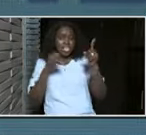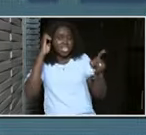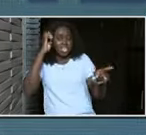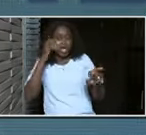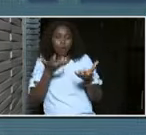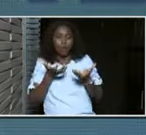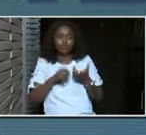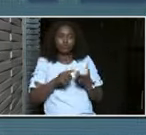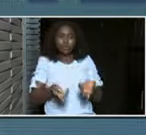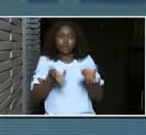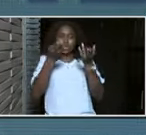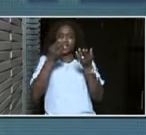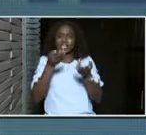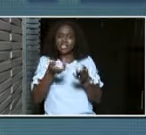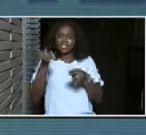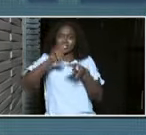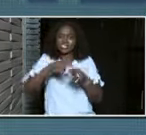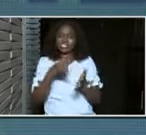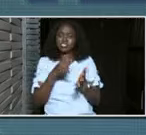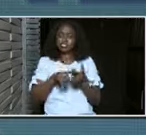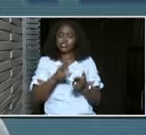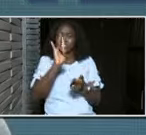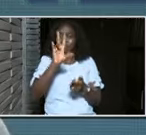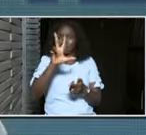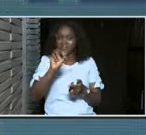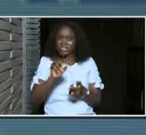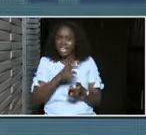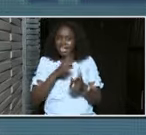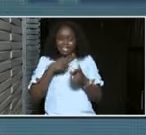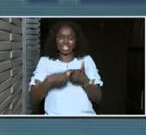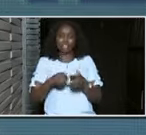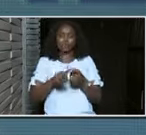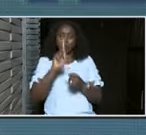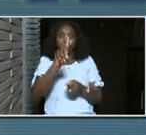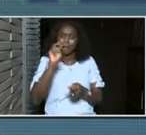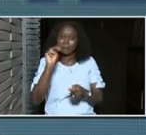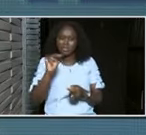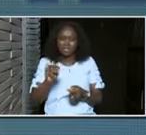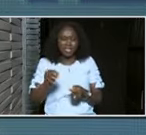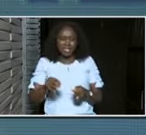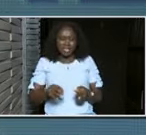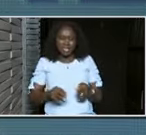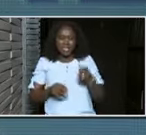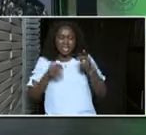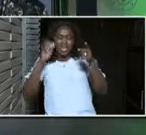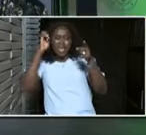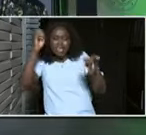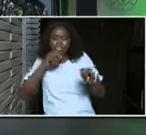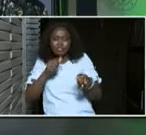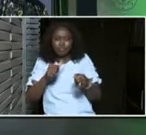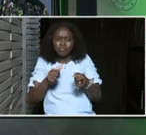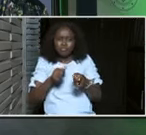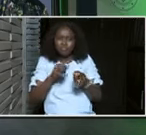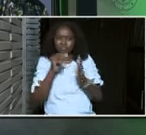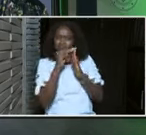he wants to raise it to 750, you said, and then to 1 million. he did not go out to mention clearly how he's going to